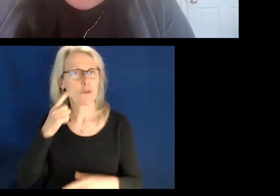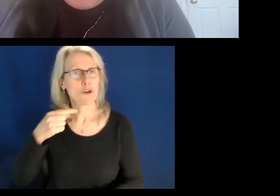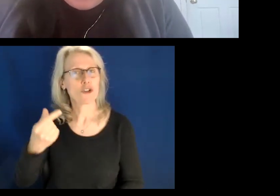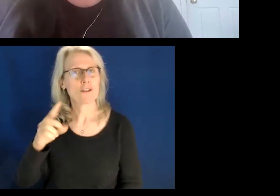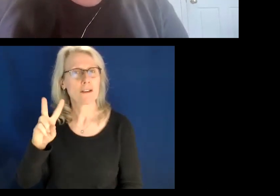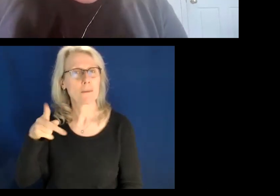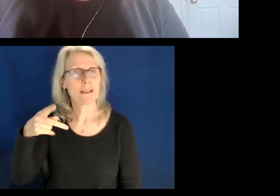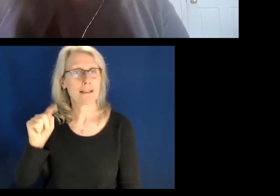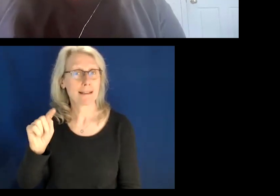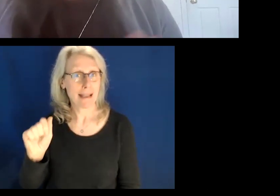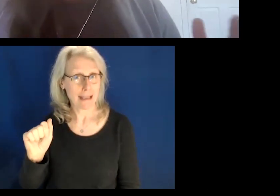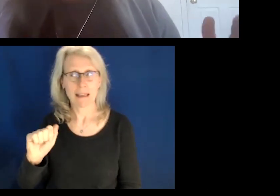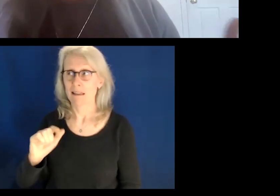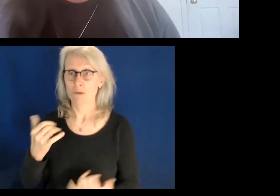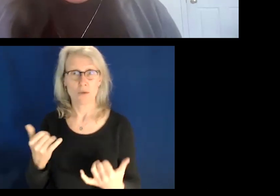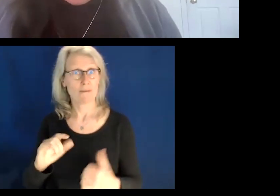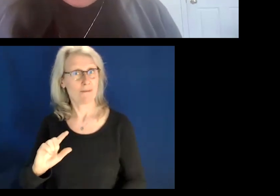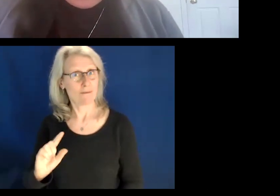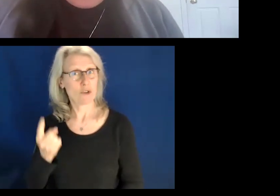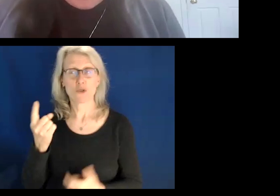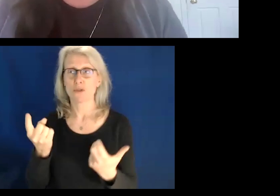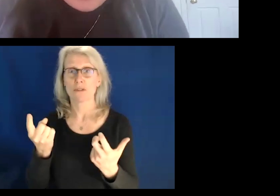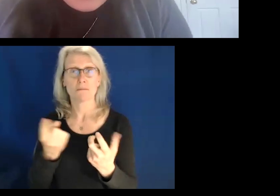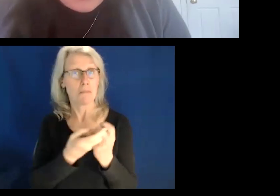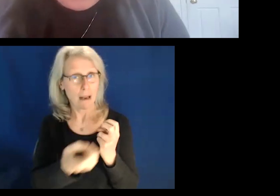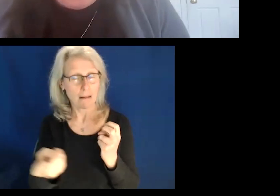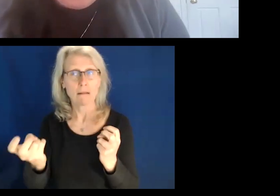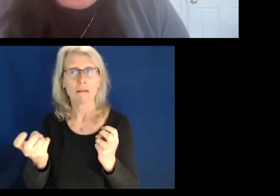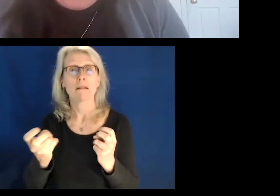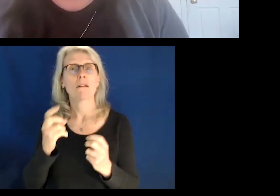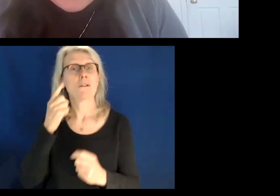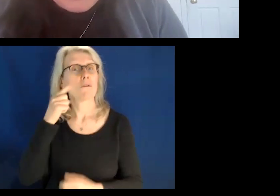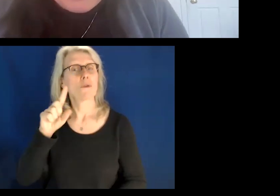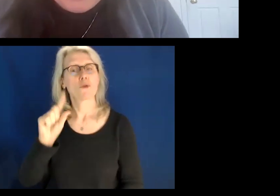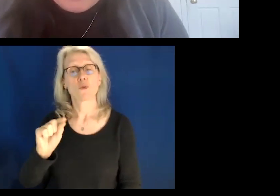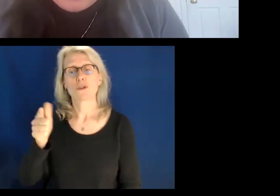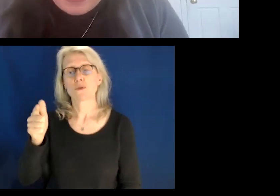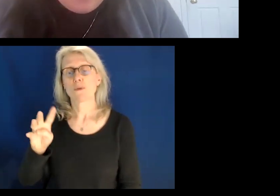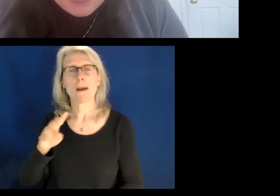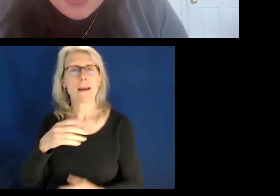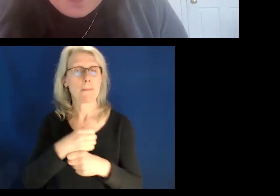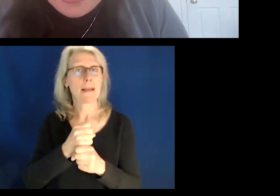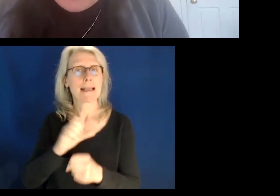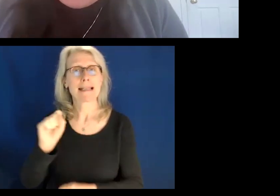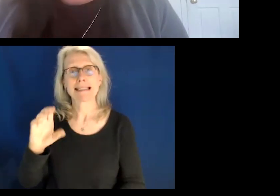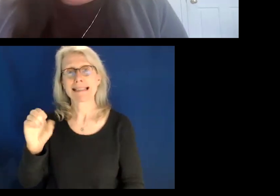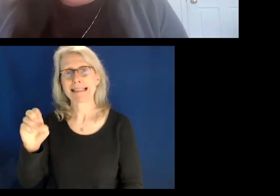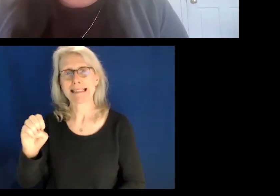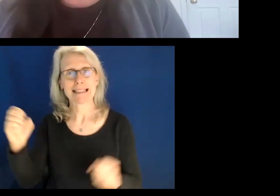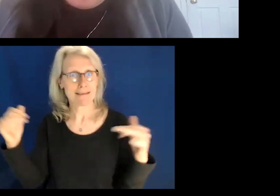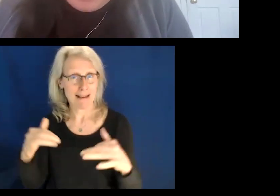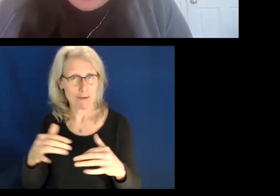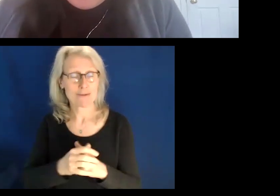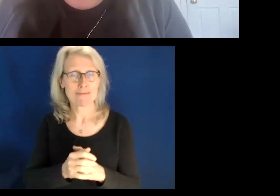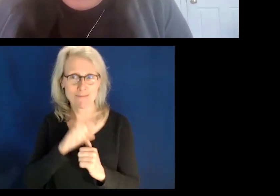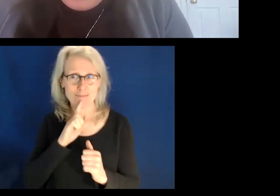this is our very first panel session of the 2024 Making a Scene gathering. So I'm really, really happy and